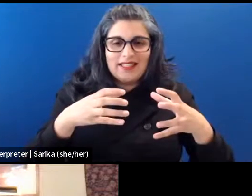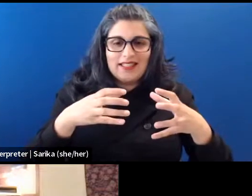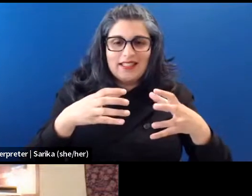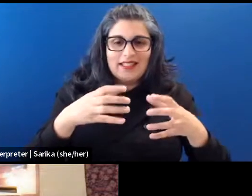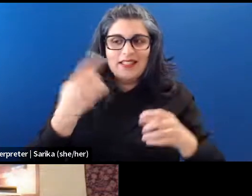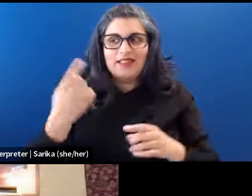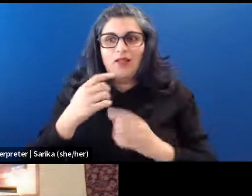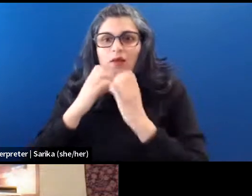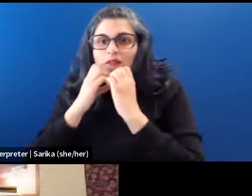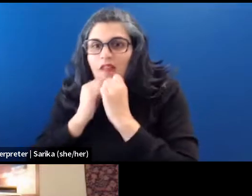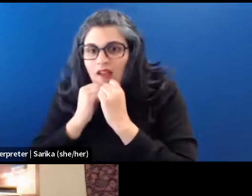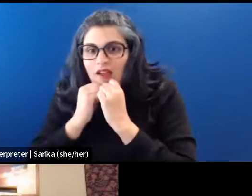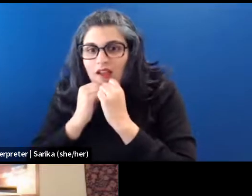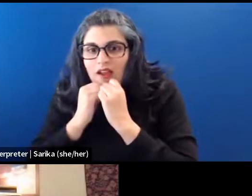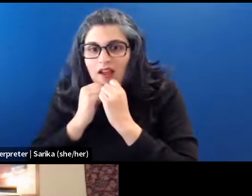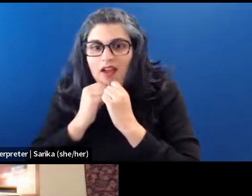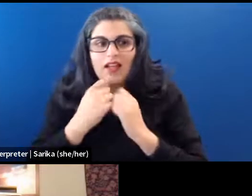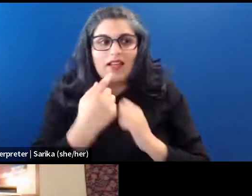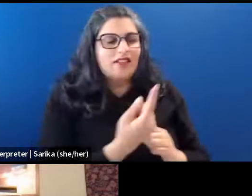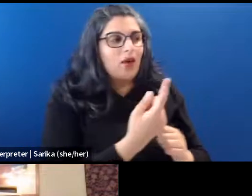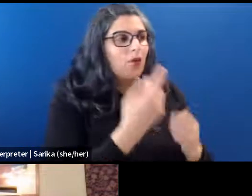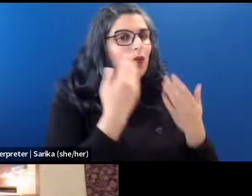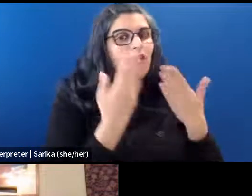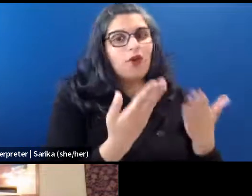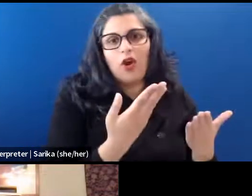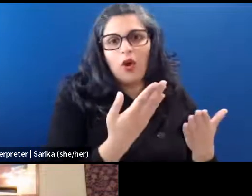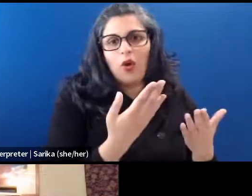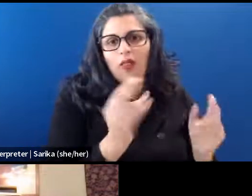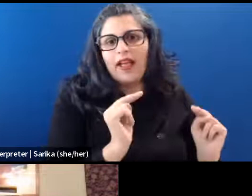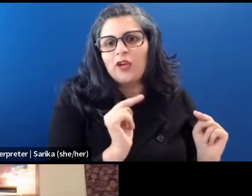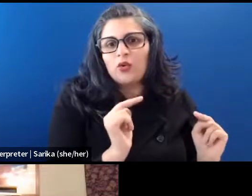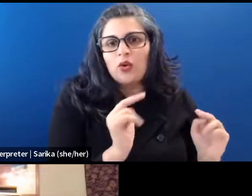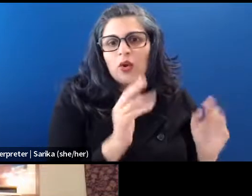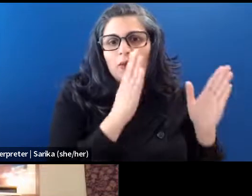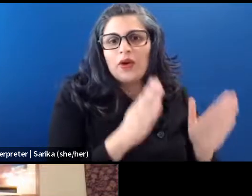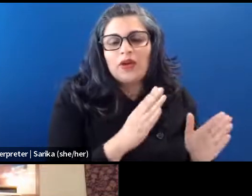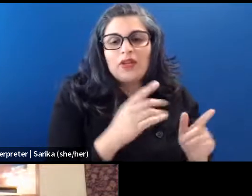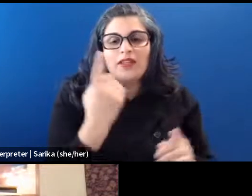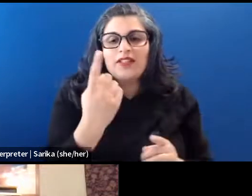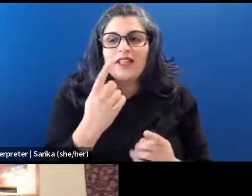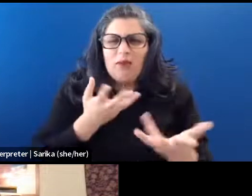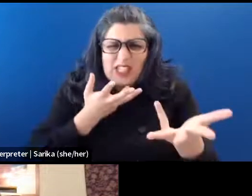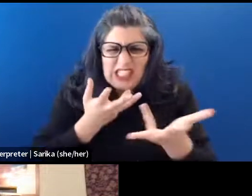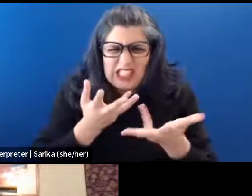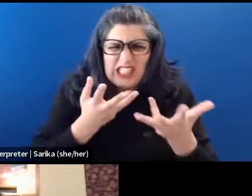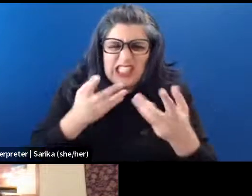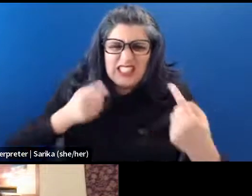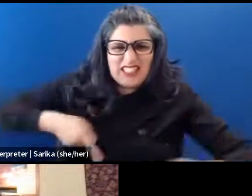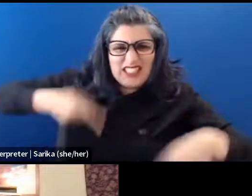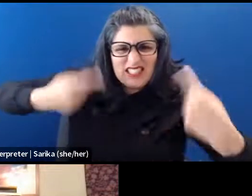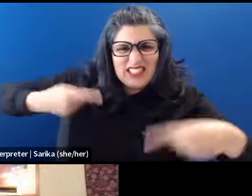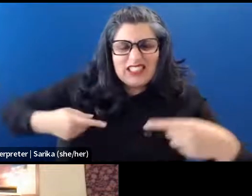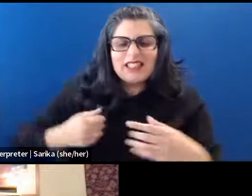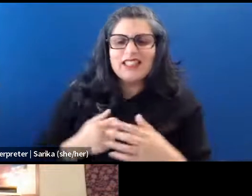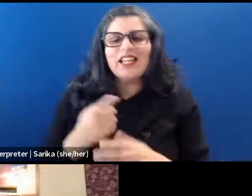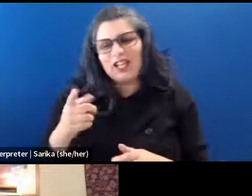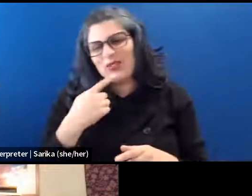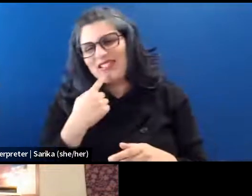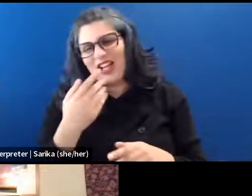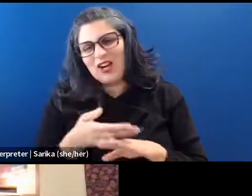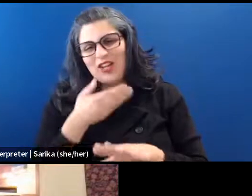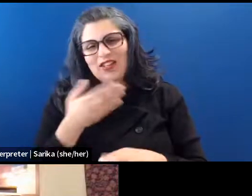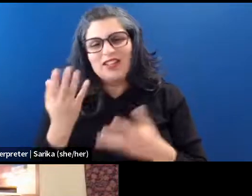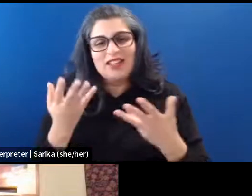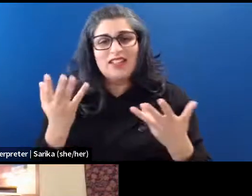benefactor, to someone we don't know, like a neutral person, to someone we struggle with. And you mentioned this also earlier, to someone we